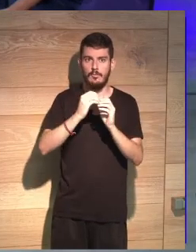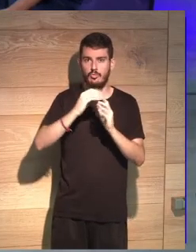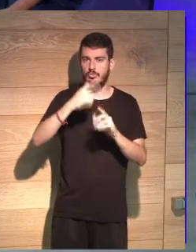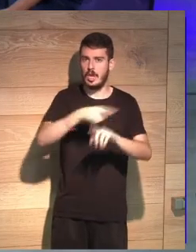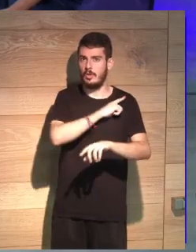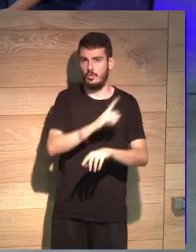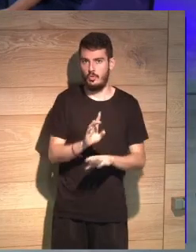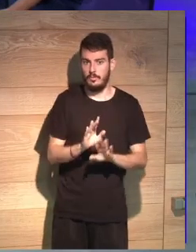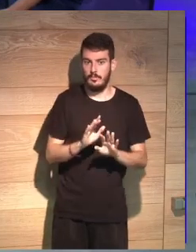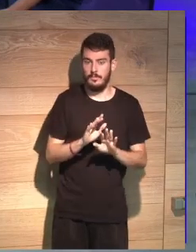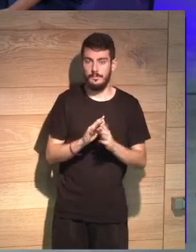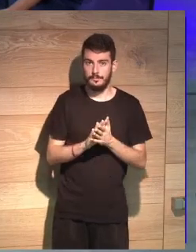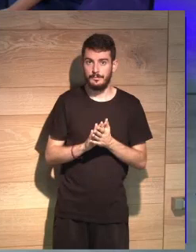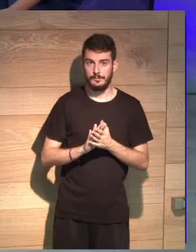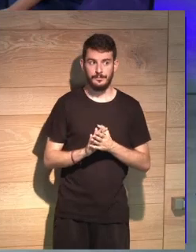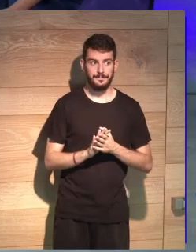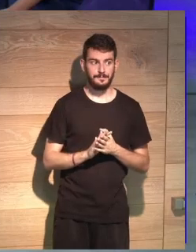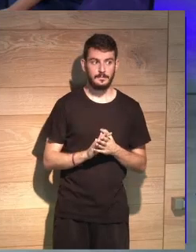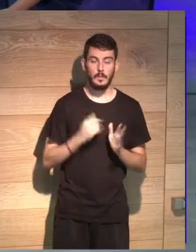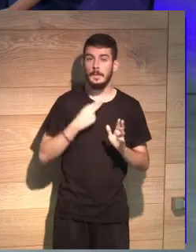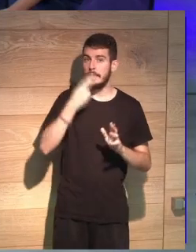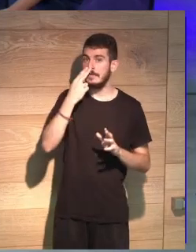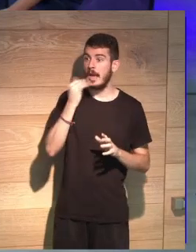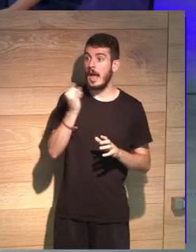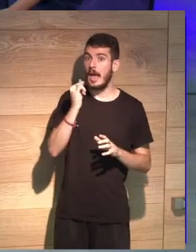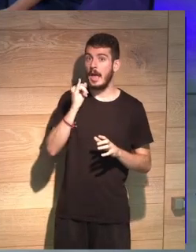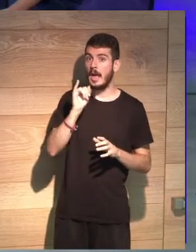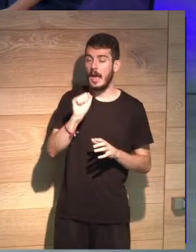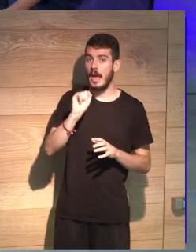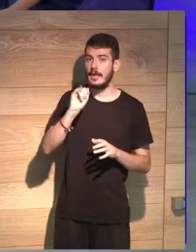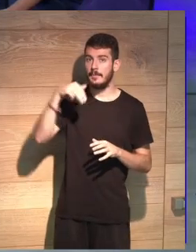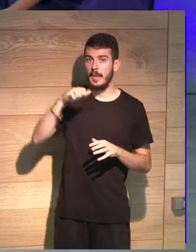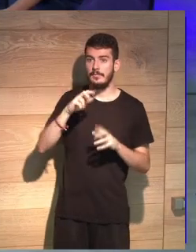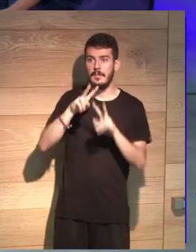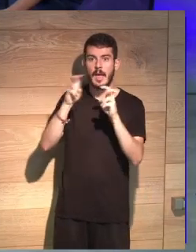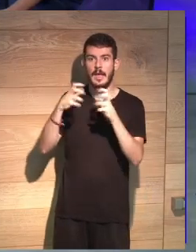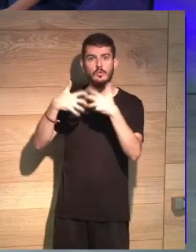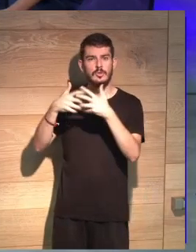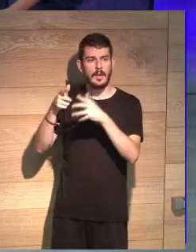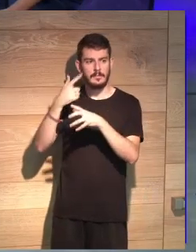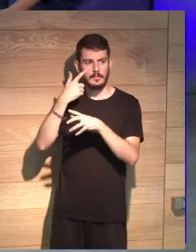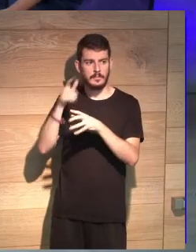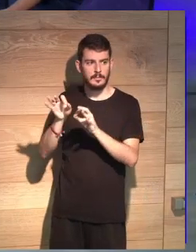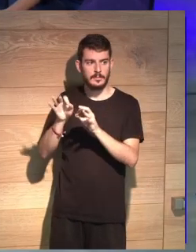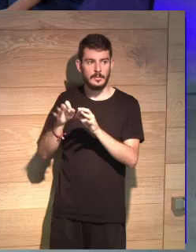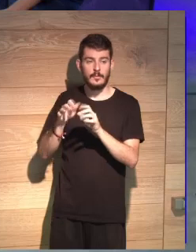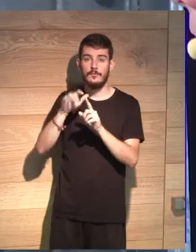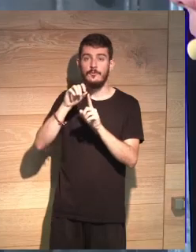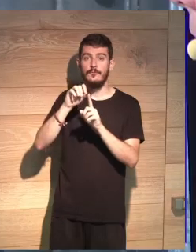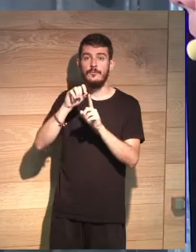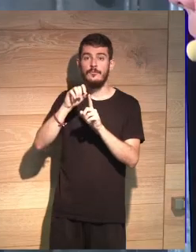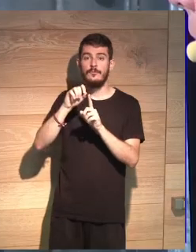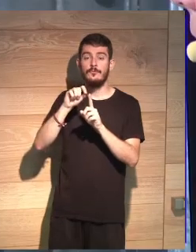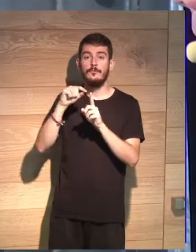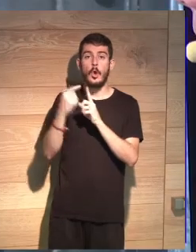more, but obviously always keeping the dopamine levels at the right level, so to speak. But we're going to talk